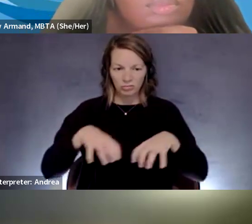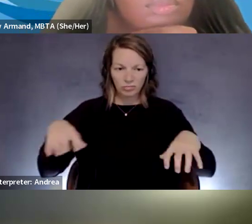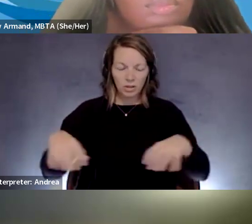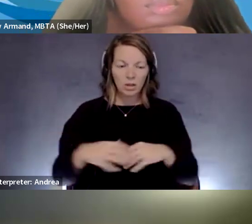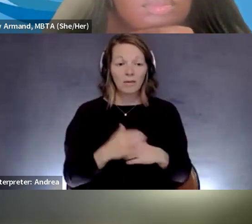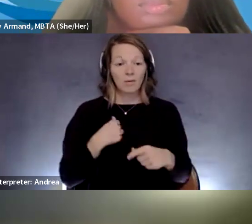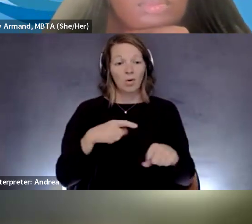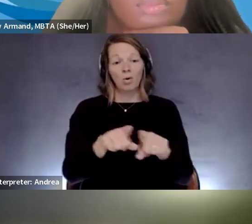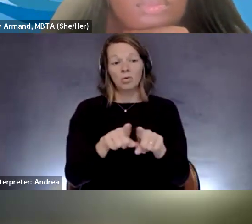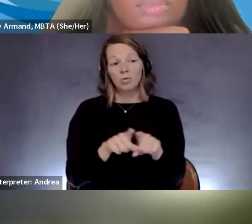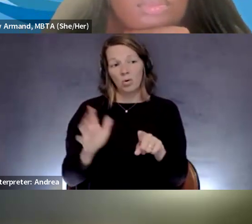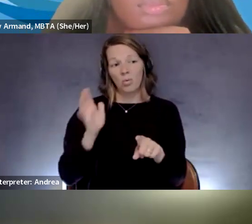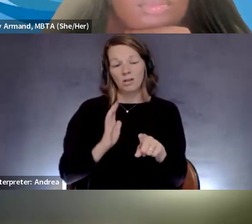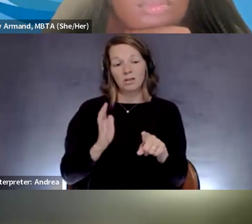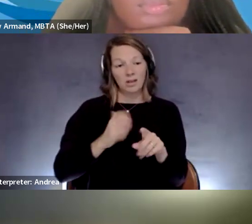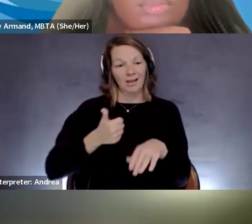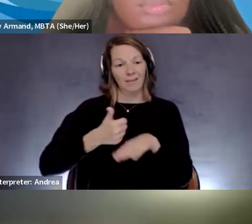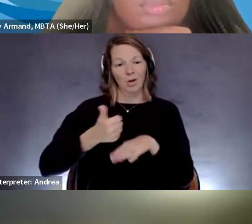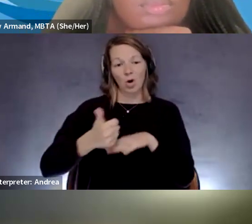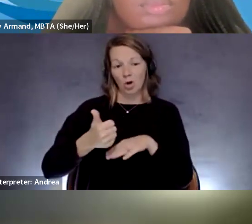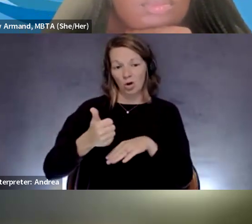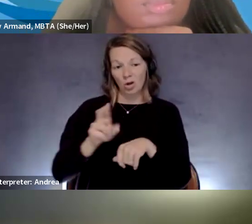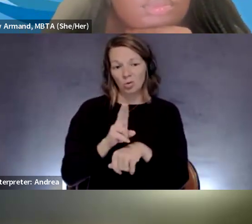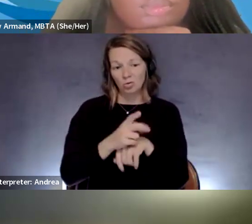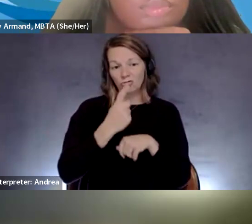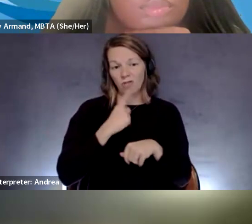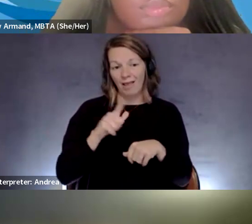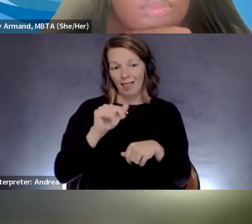I've also was a regular commuter on the Red Line for 15